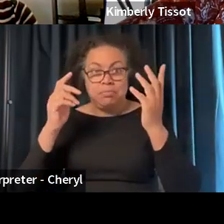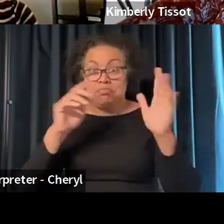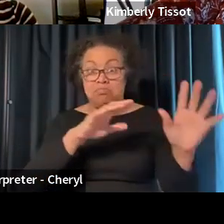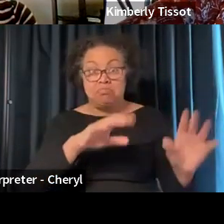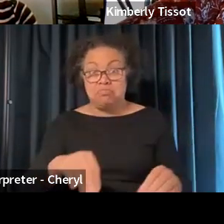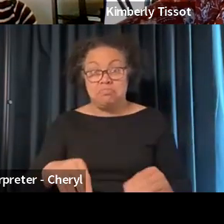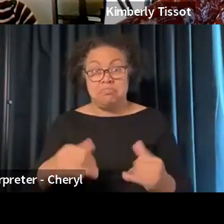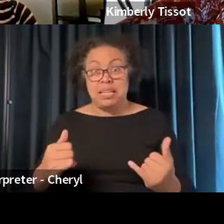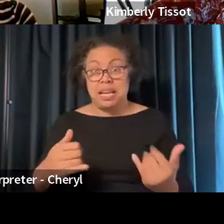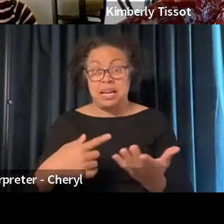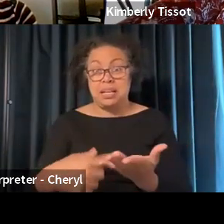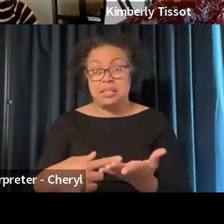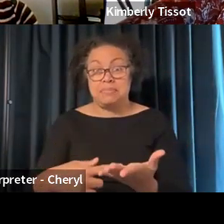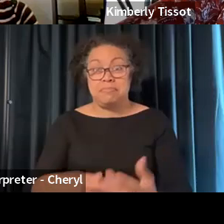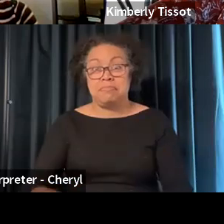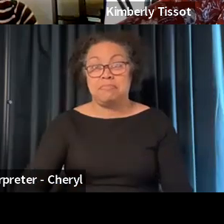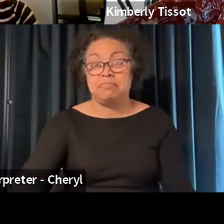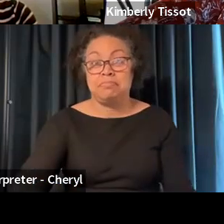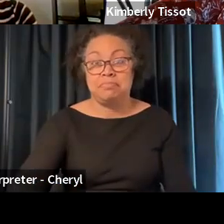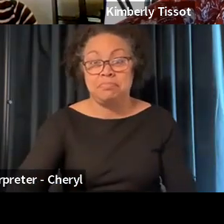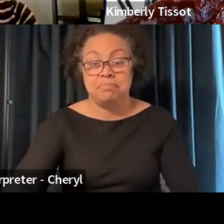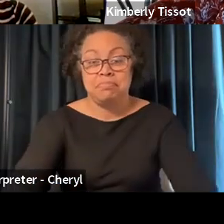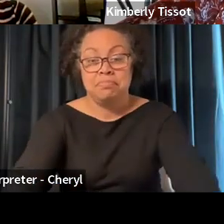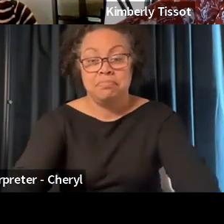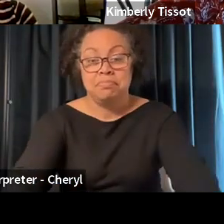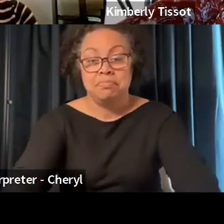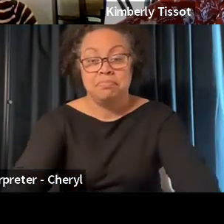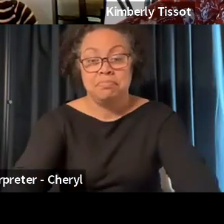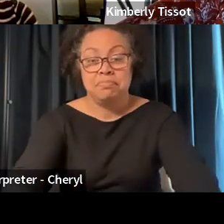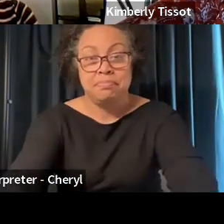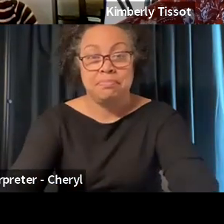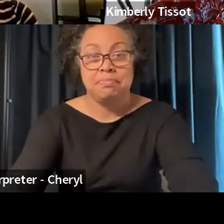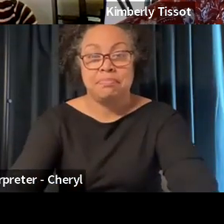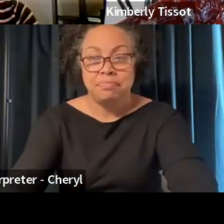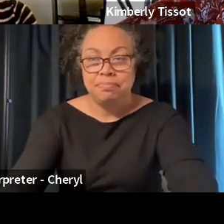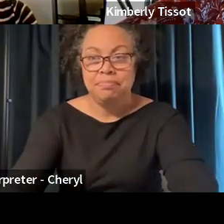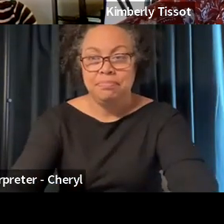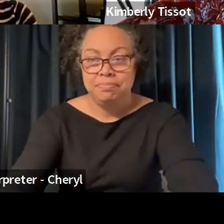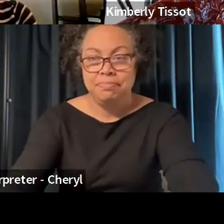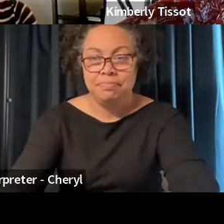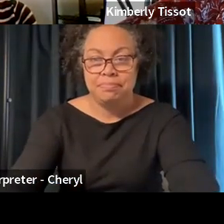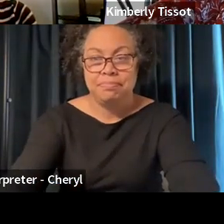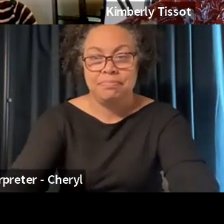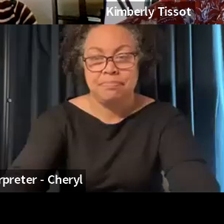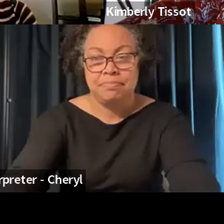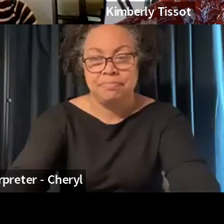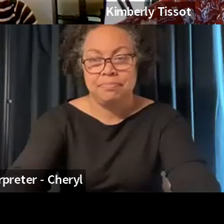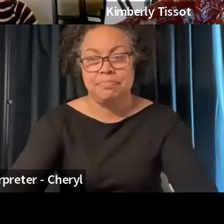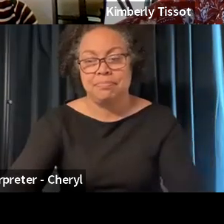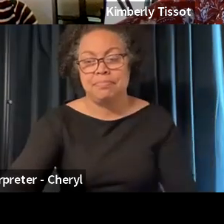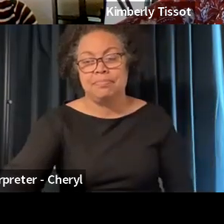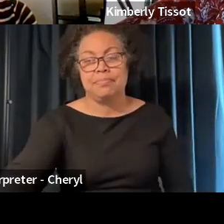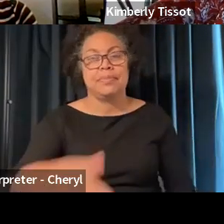just go ahead and start asking questions. And we have a set of questions that we're going to ask, and then we're going to open it up to you